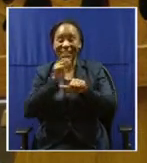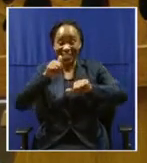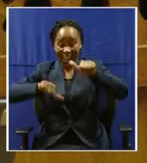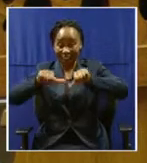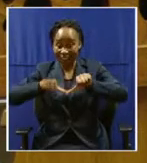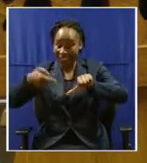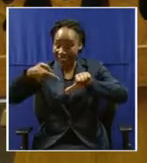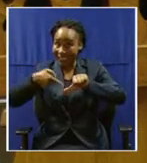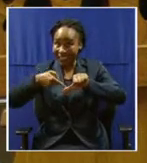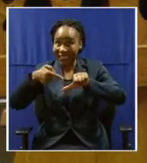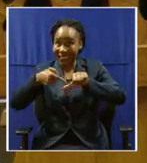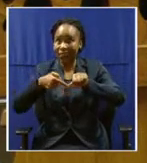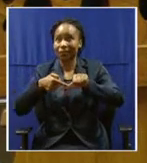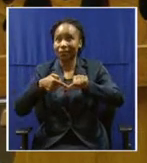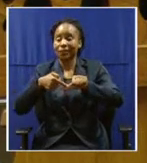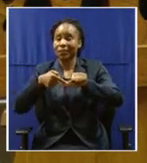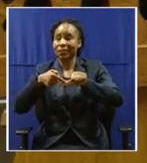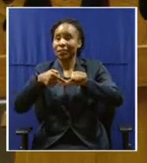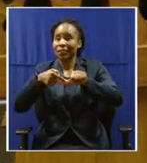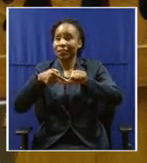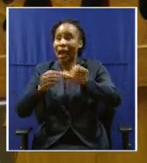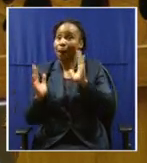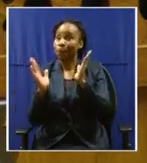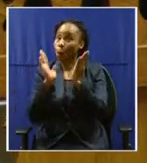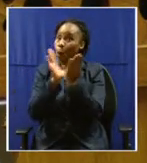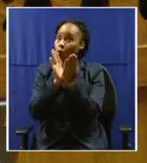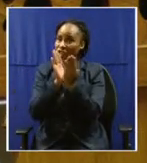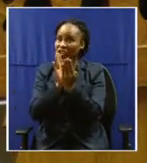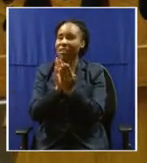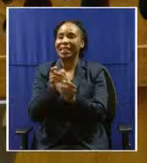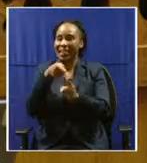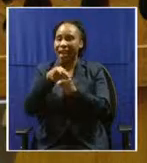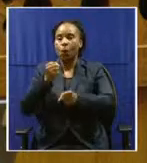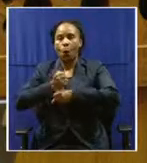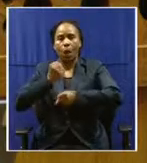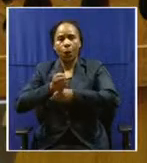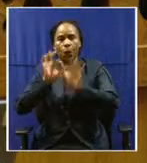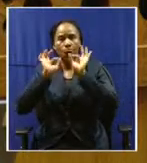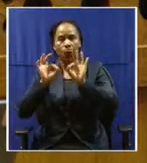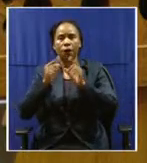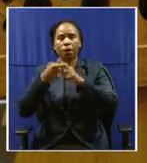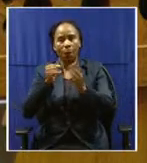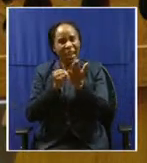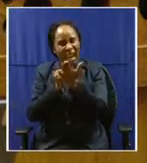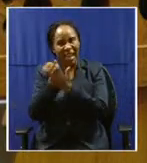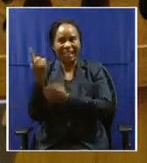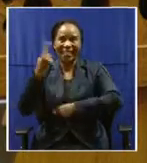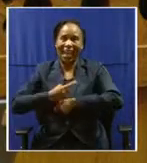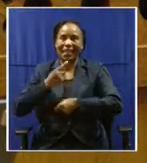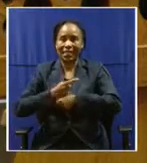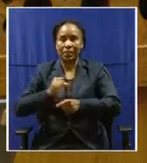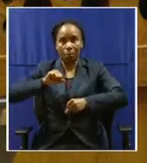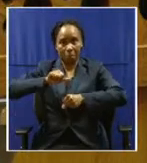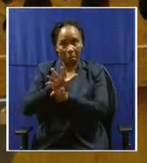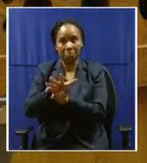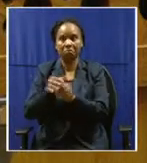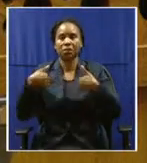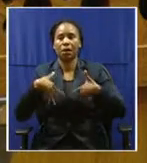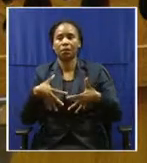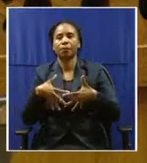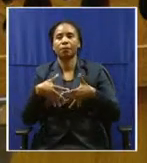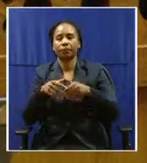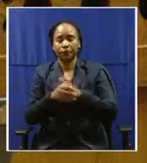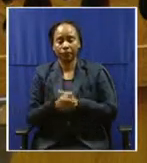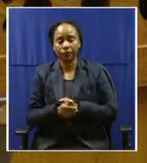approach that has served us so well since the earliest days of the pandemic.